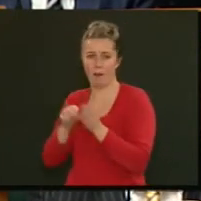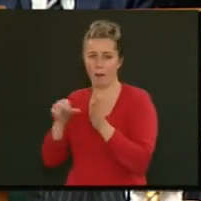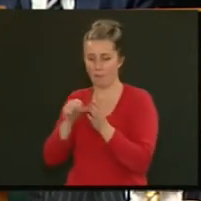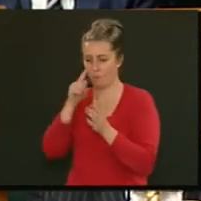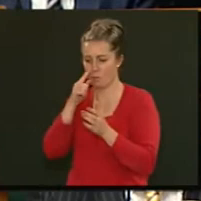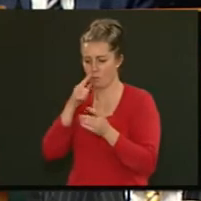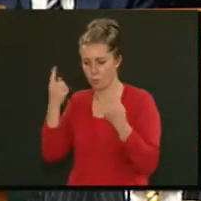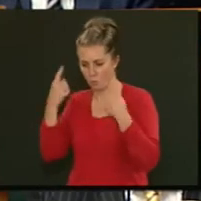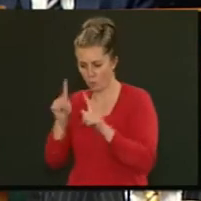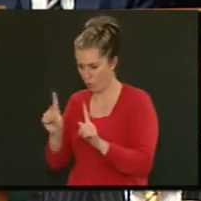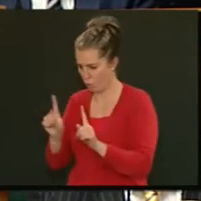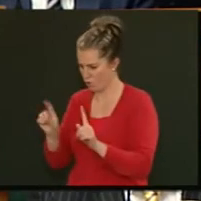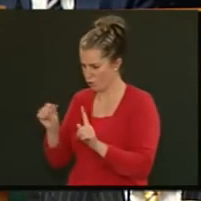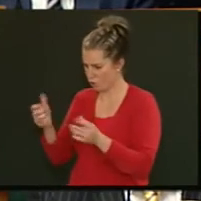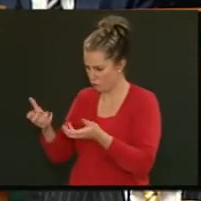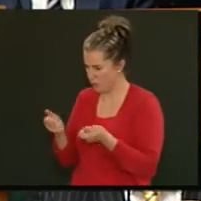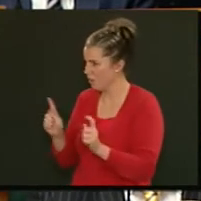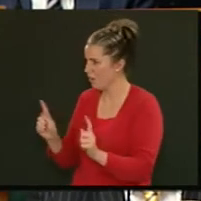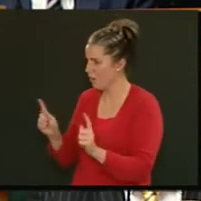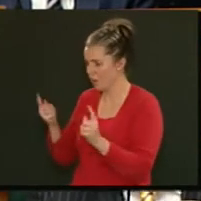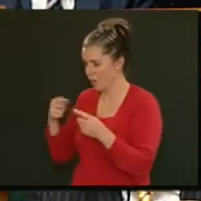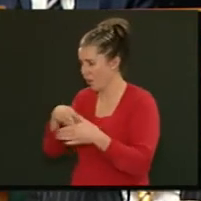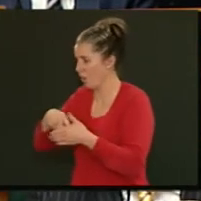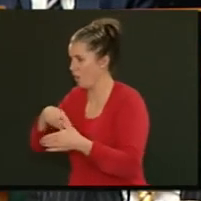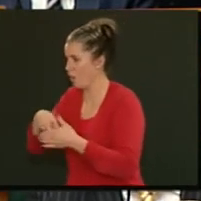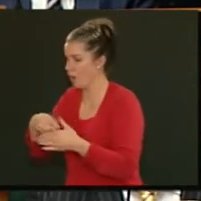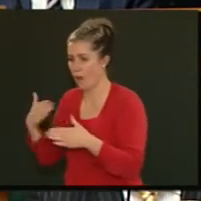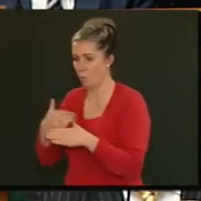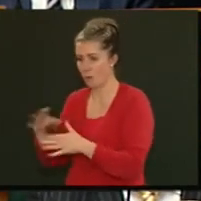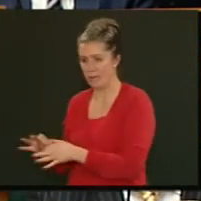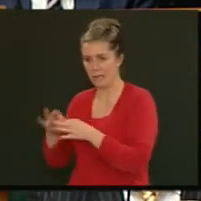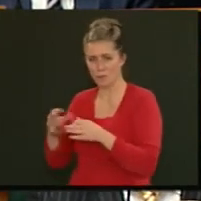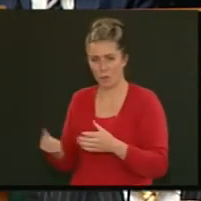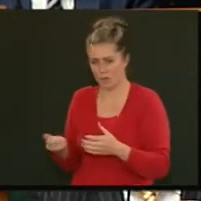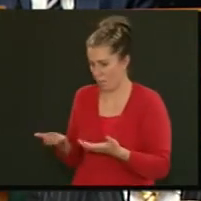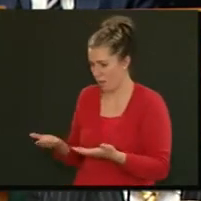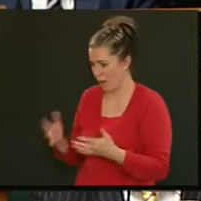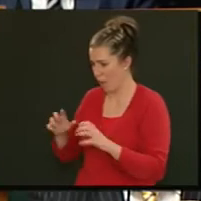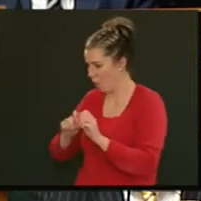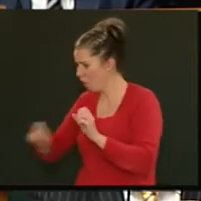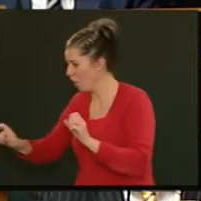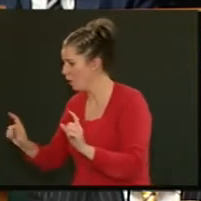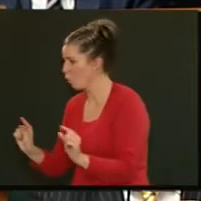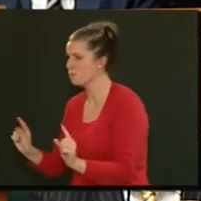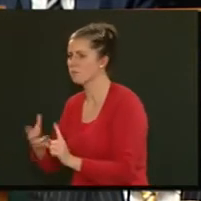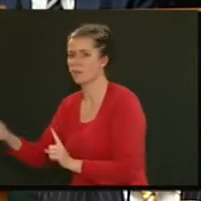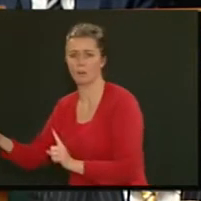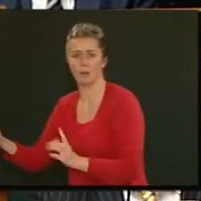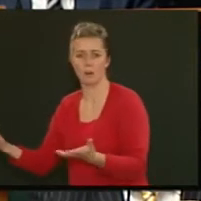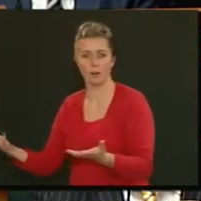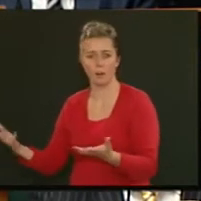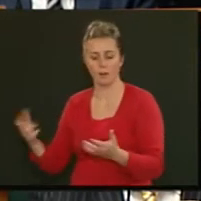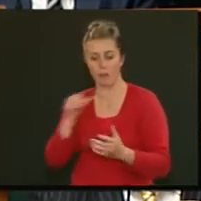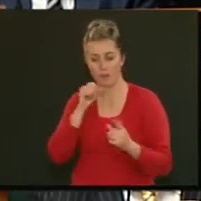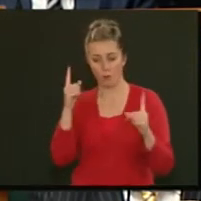out what they're entitled to and how the work they do is linked to the income they receive. If the level of